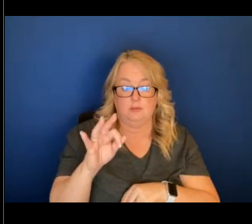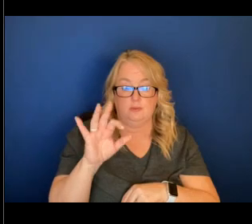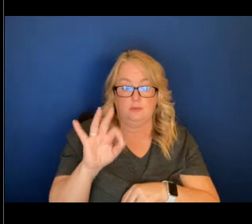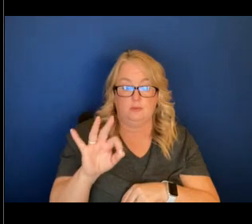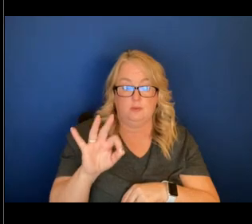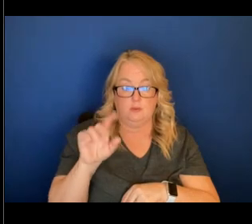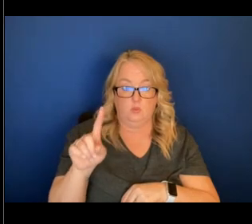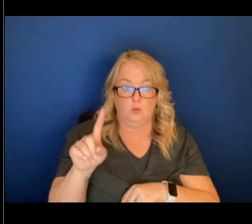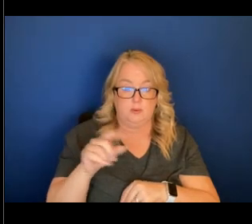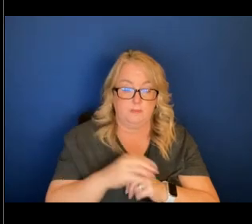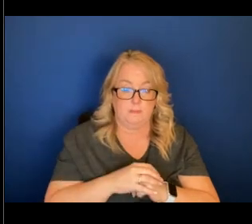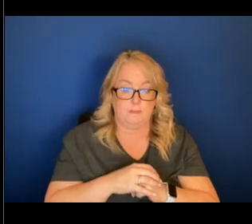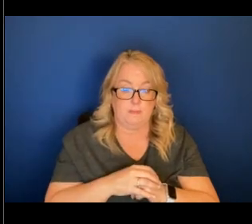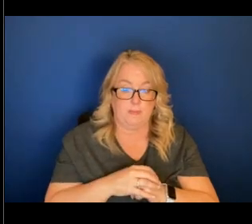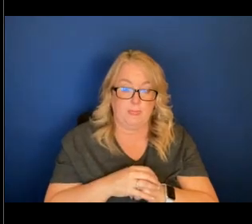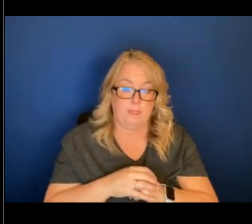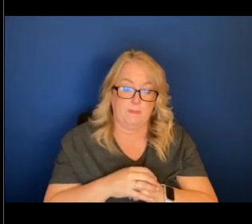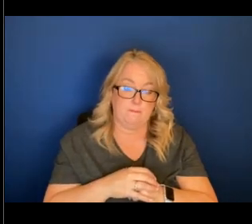1991.